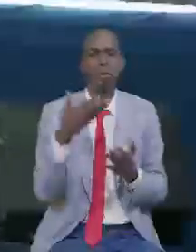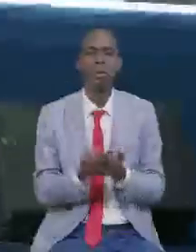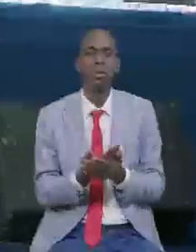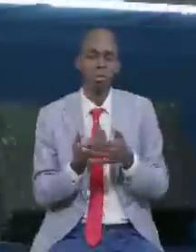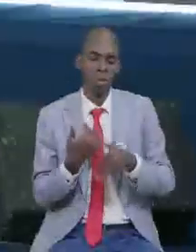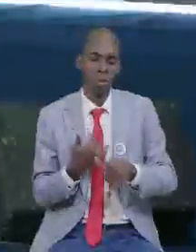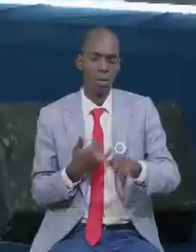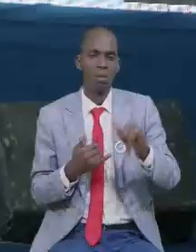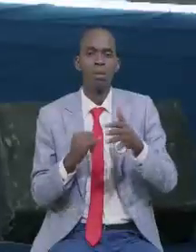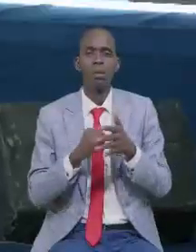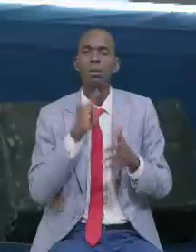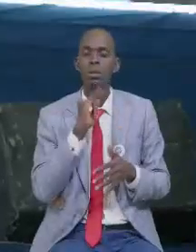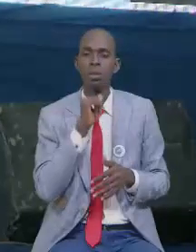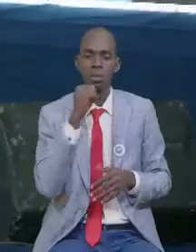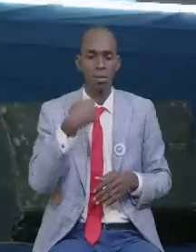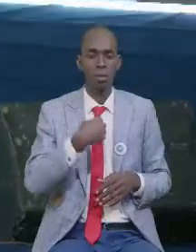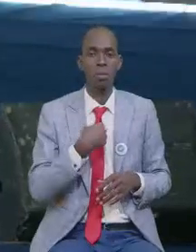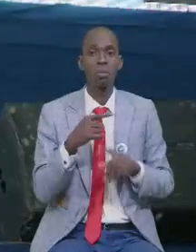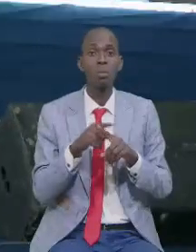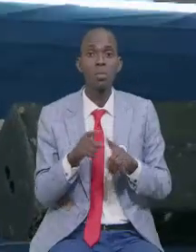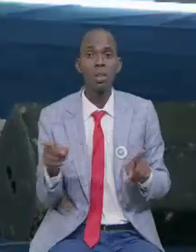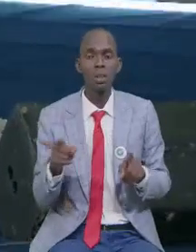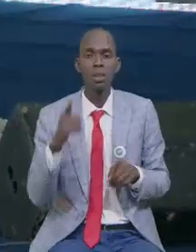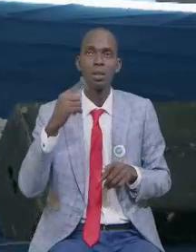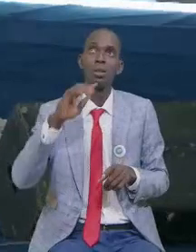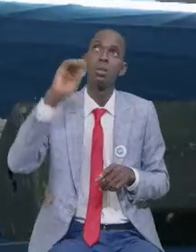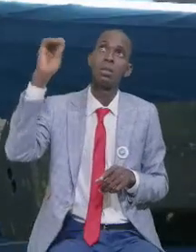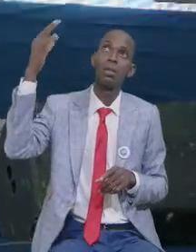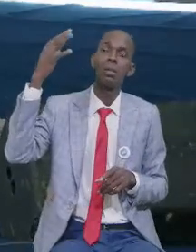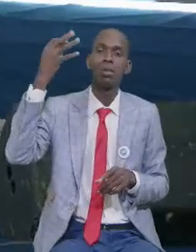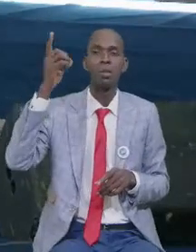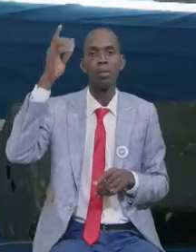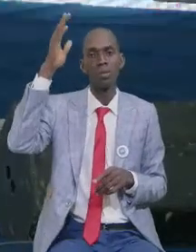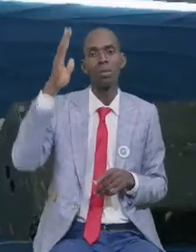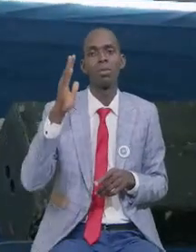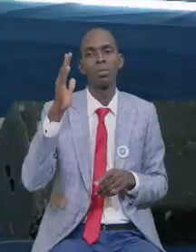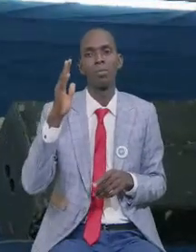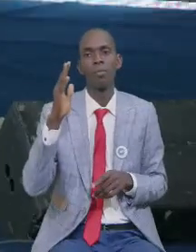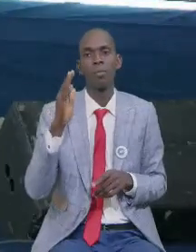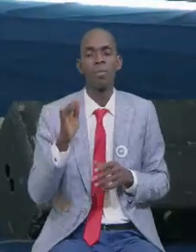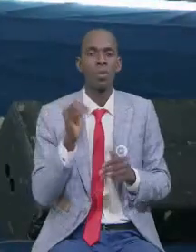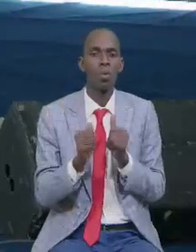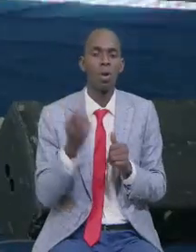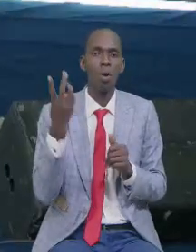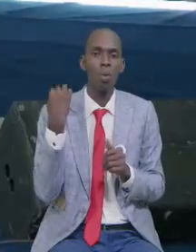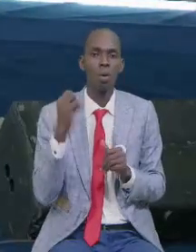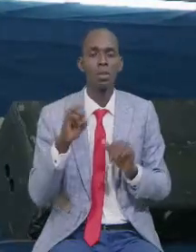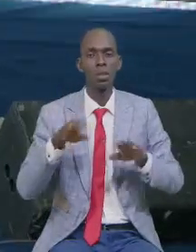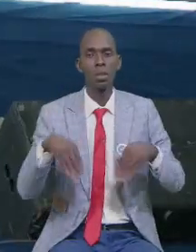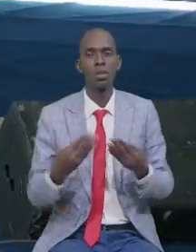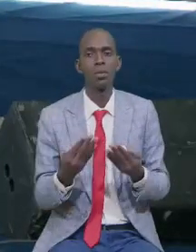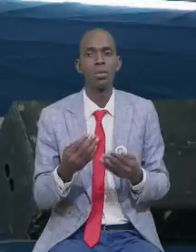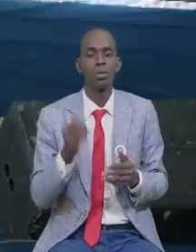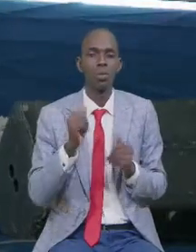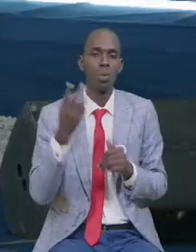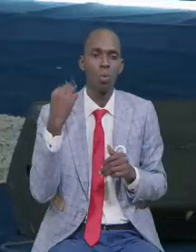it is not I, but the grace of God which was given, which was with me.